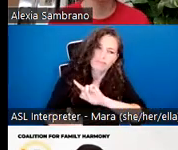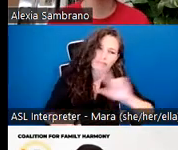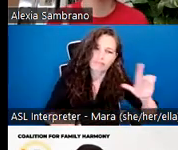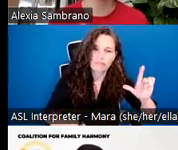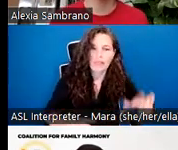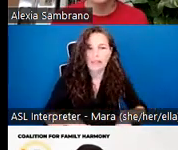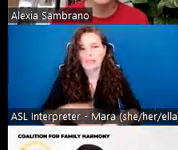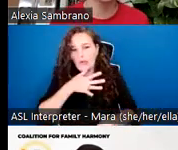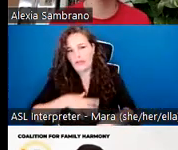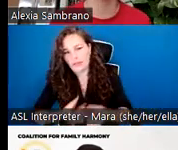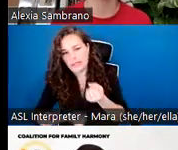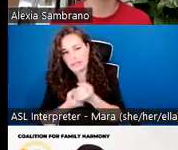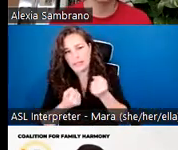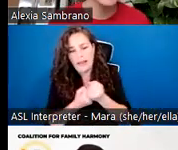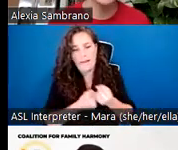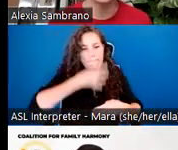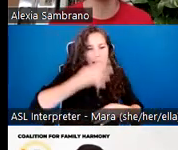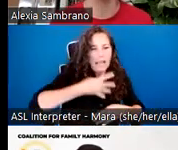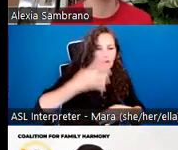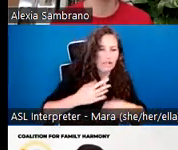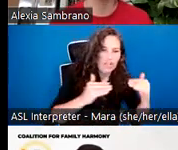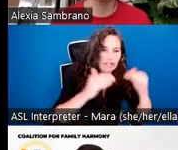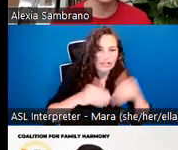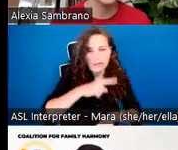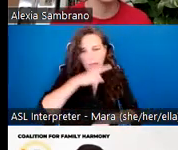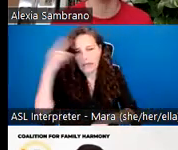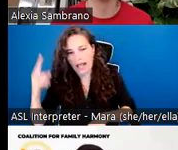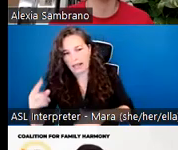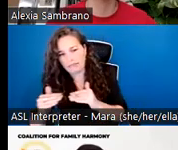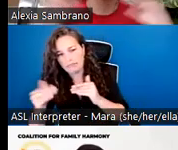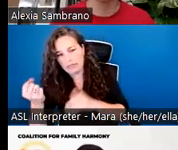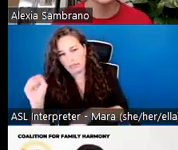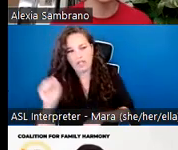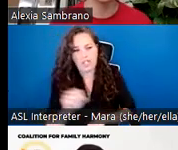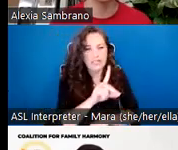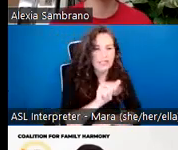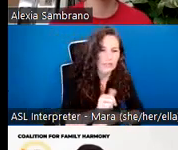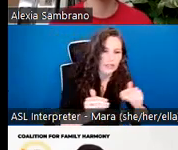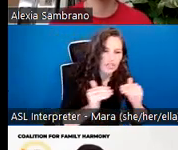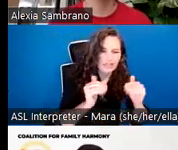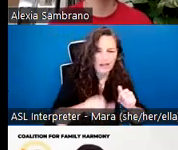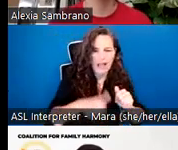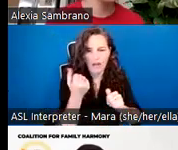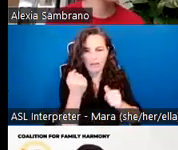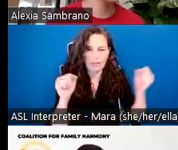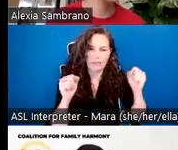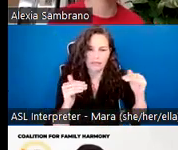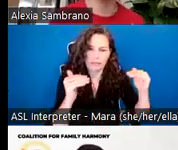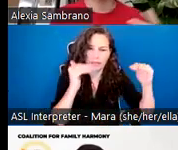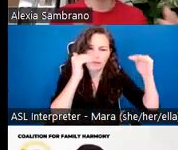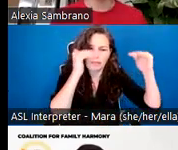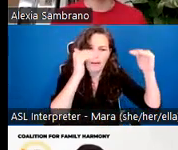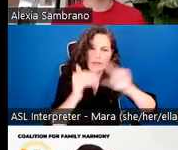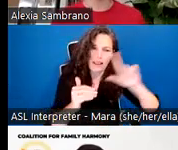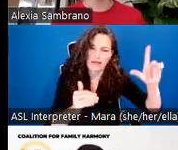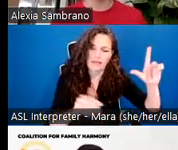feminist movements, migrant justice movements, Black liberation movements, disability justice movements, and tons others. So while all these movements